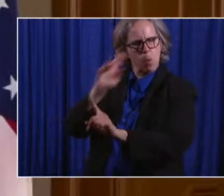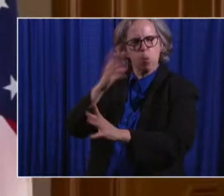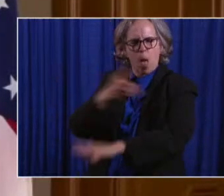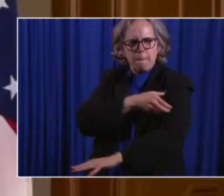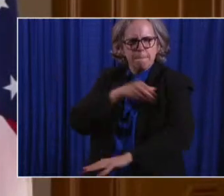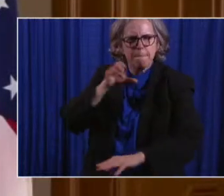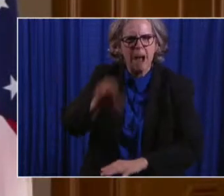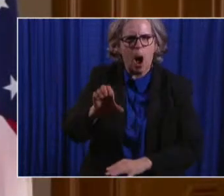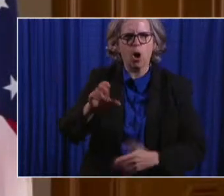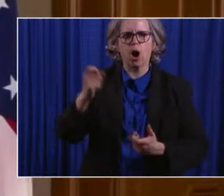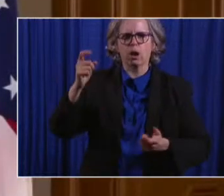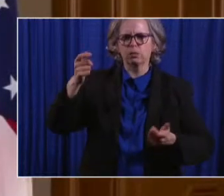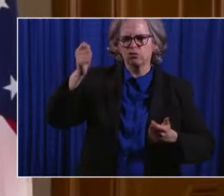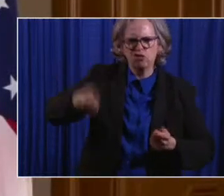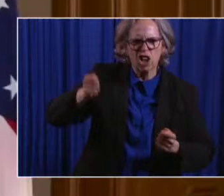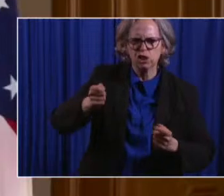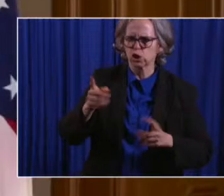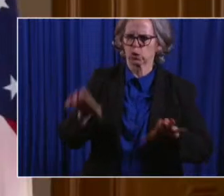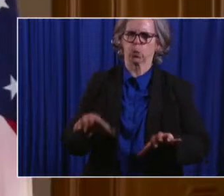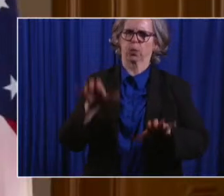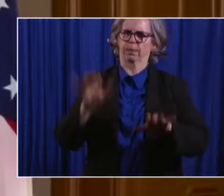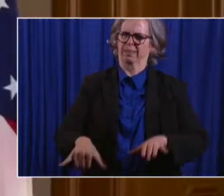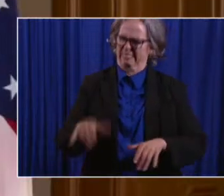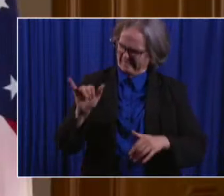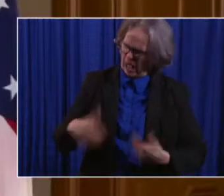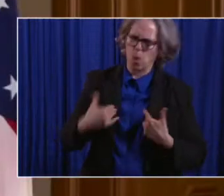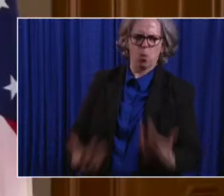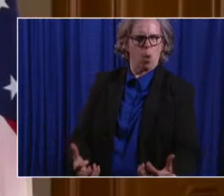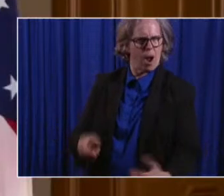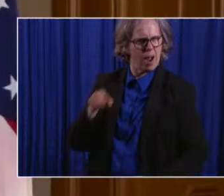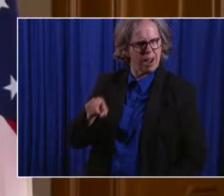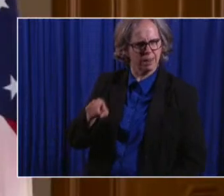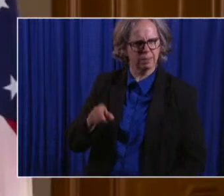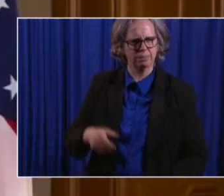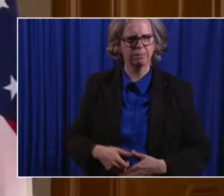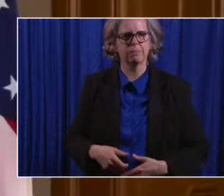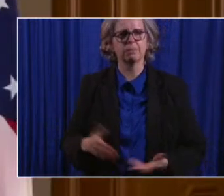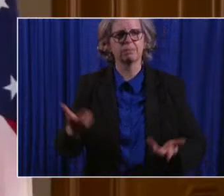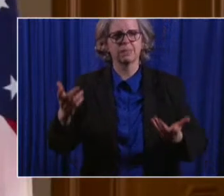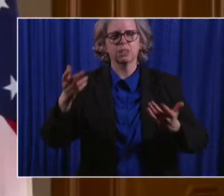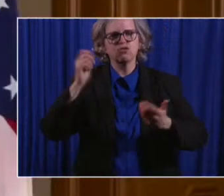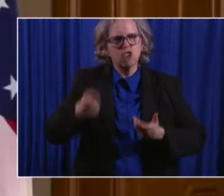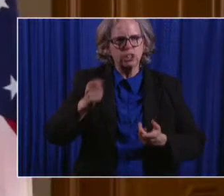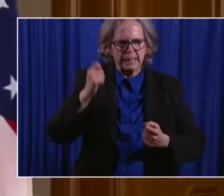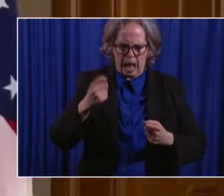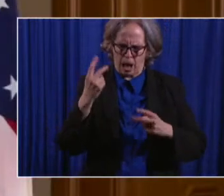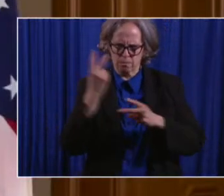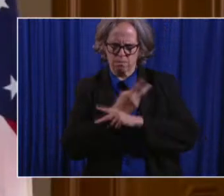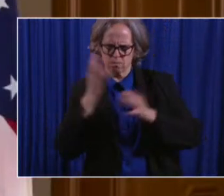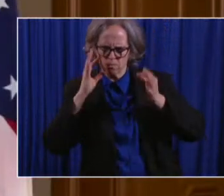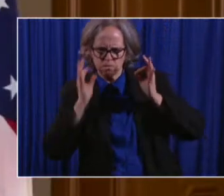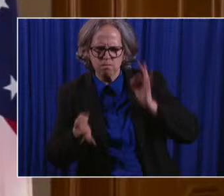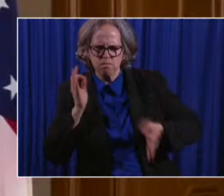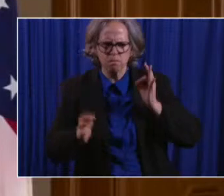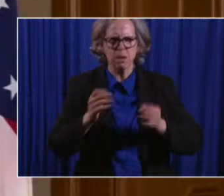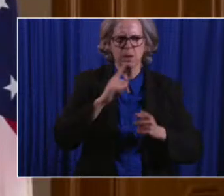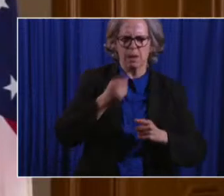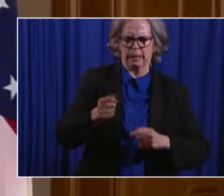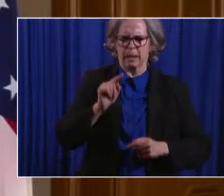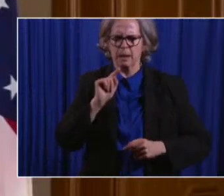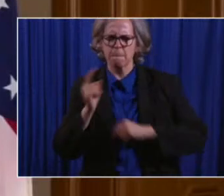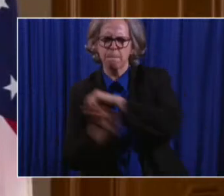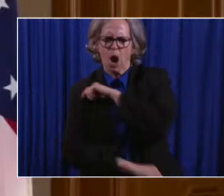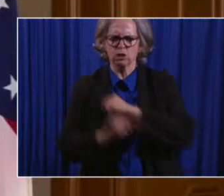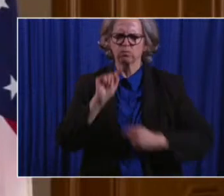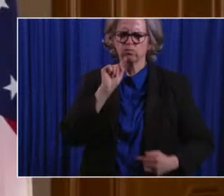the authority, it will give judges the discretion based upon the facts of that case to be able to do that. So